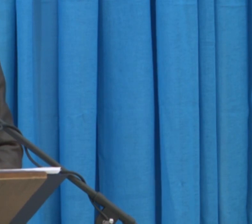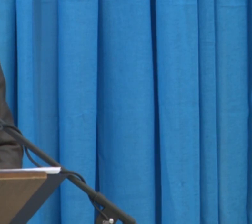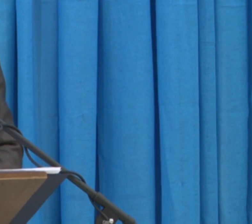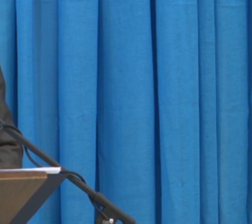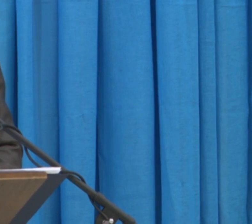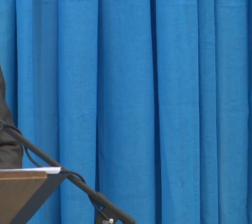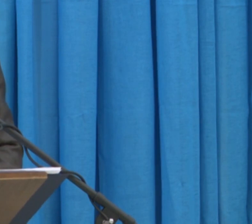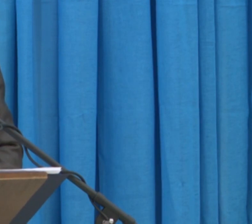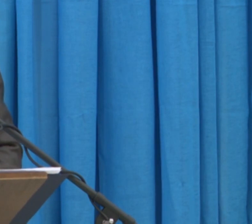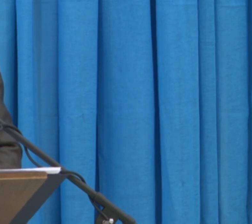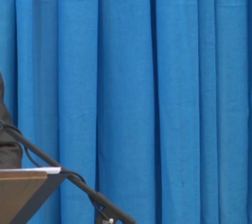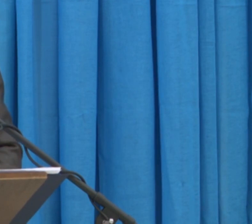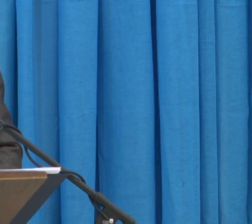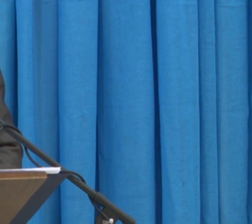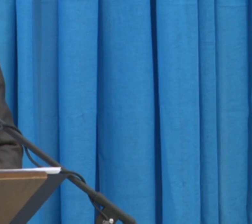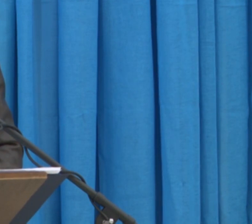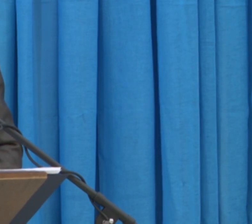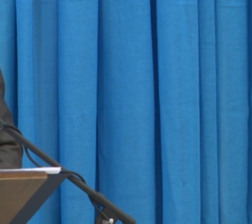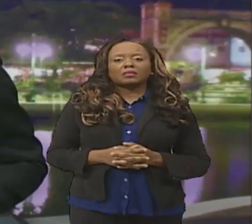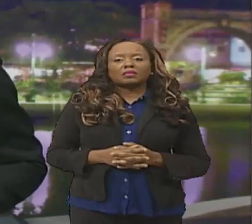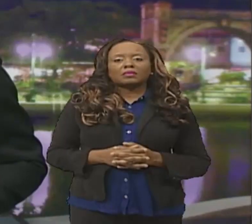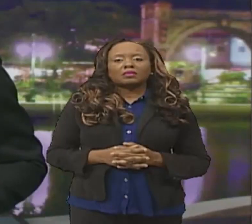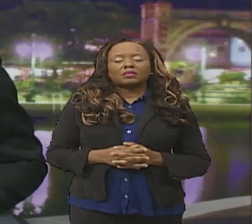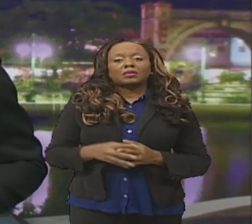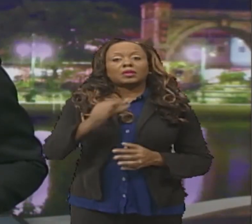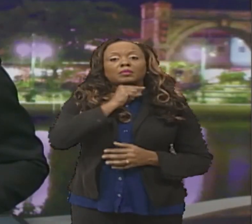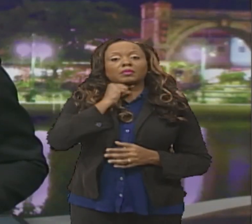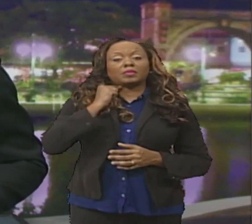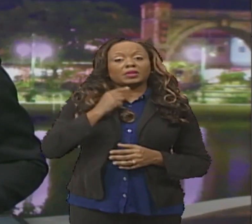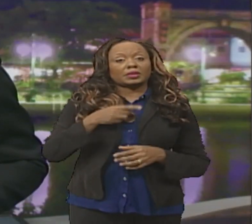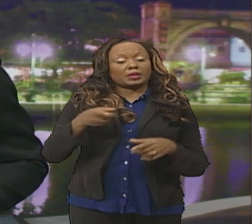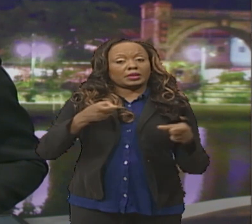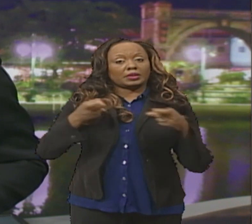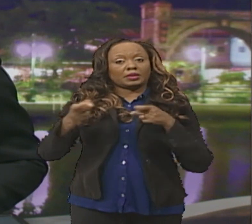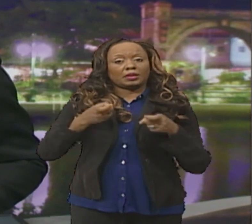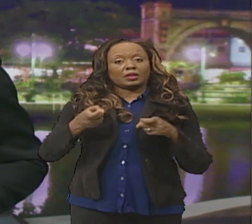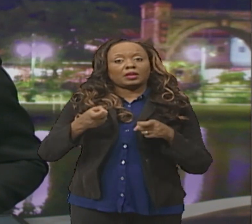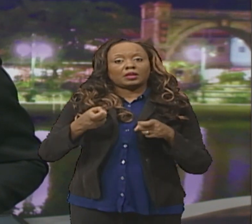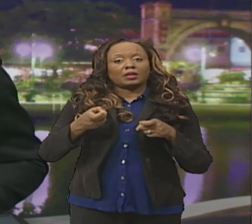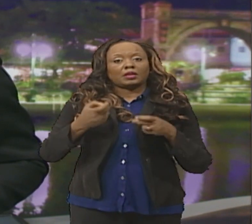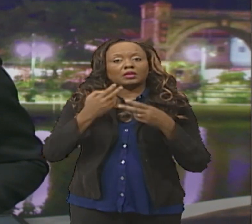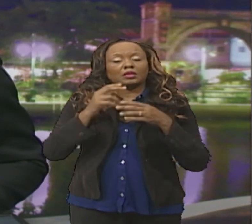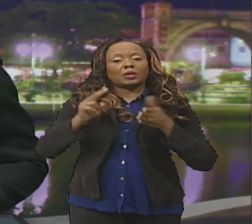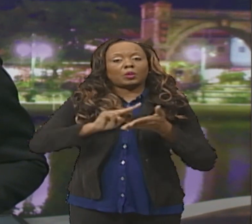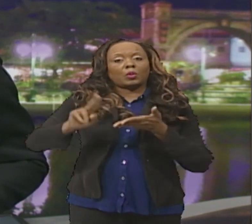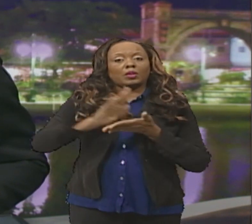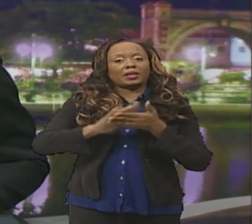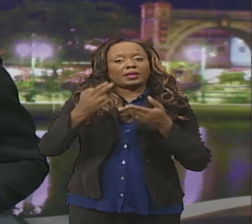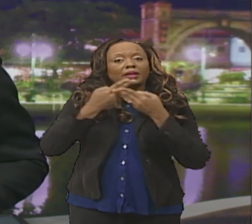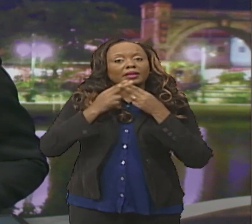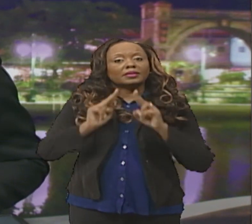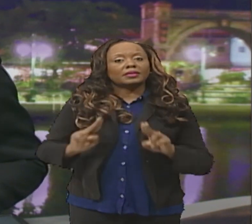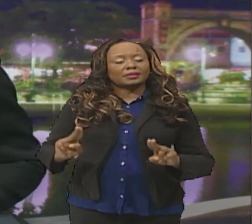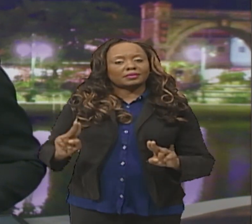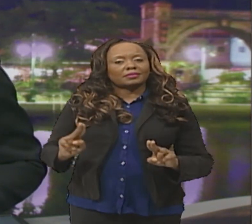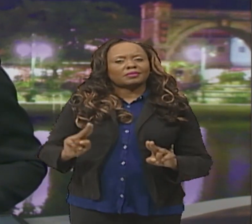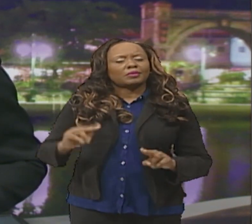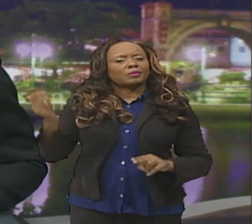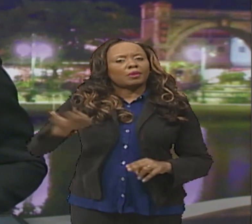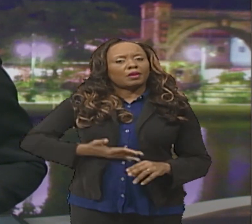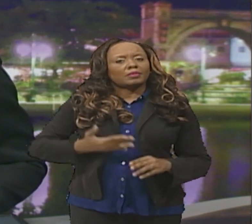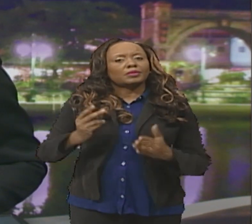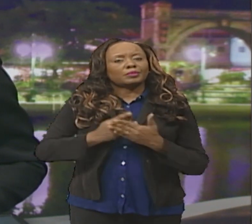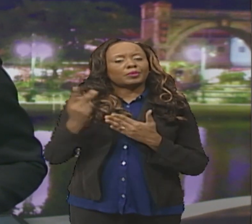Center becomes the 21st. And priest in charge at Holy Innocents, Reverend Anthony Harewood, welcomes the